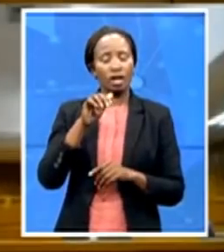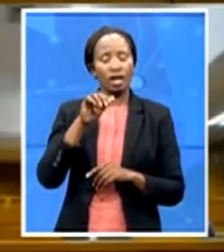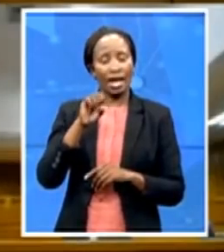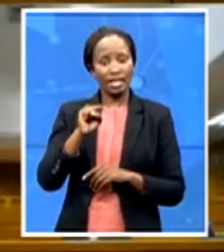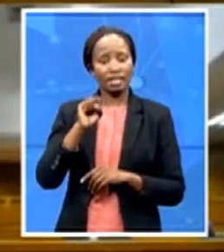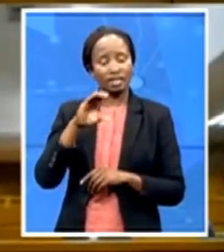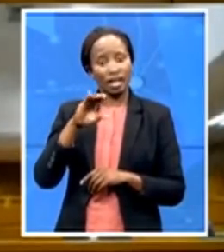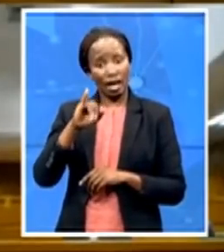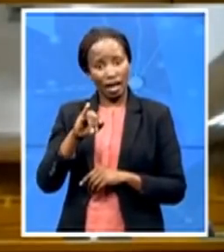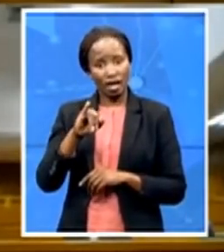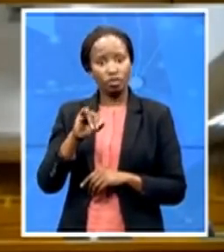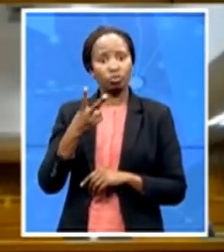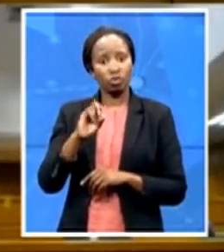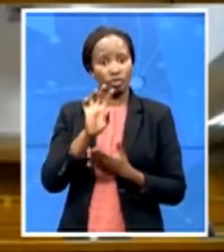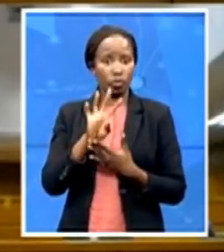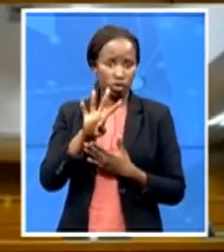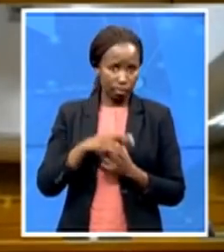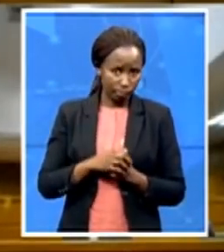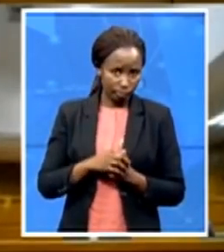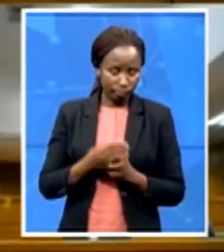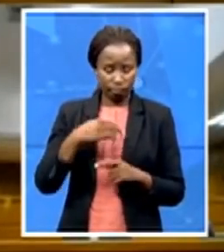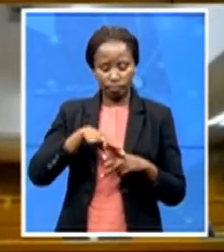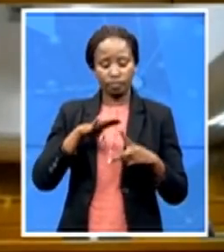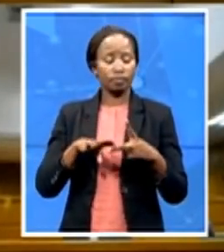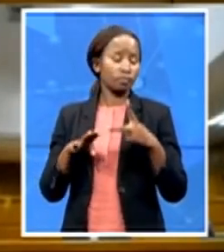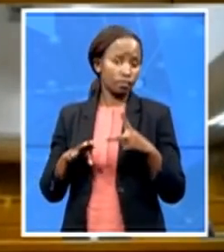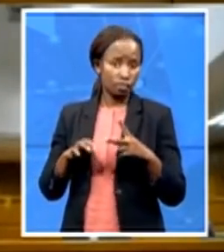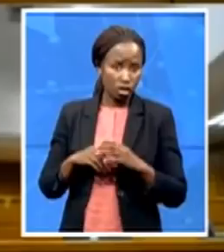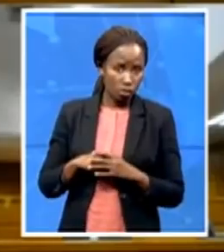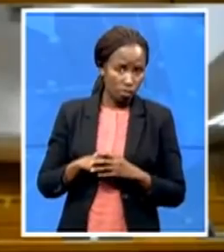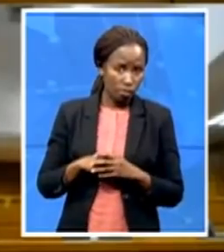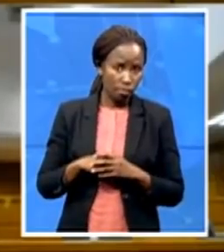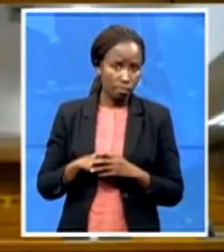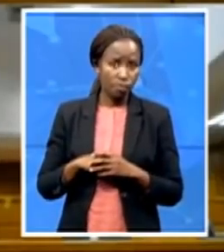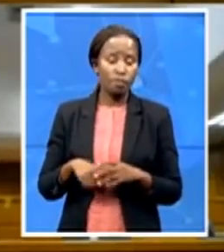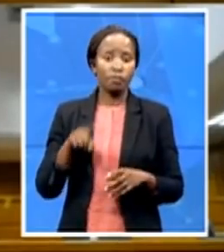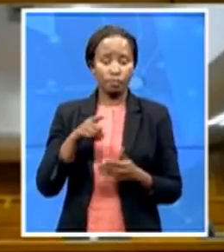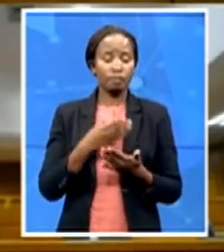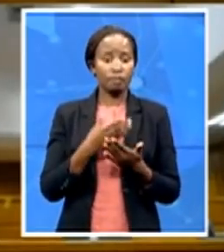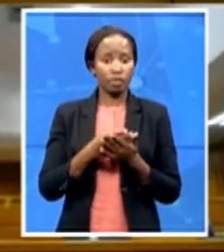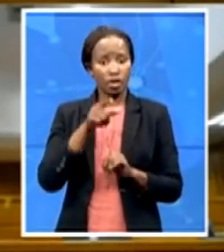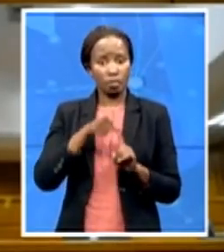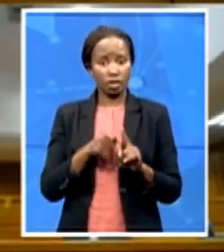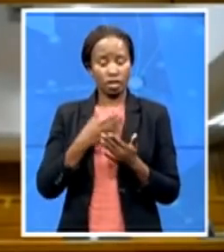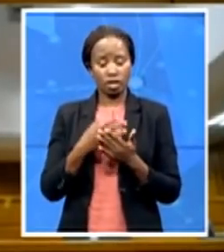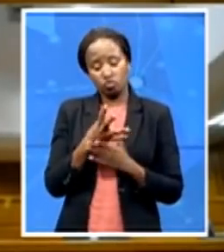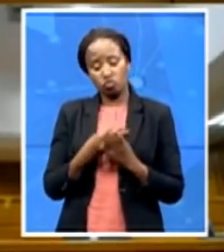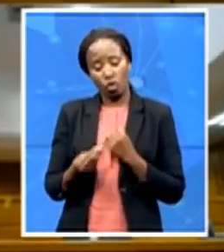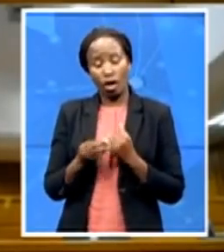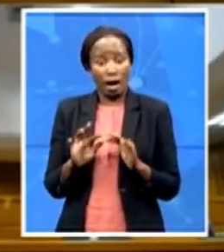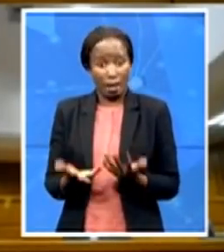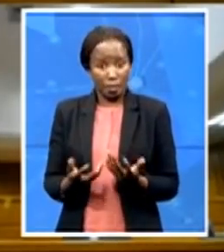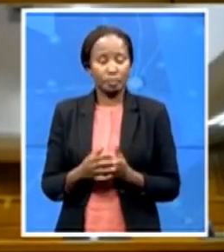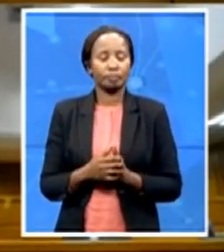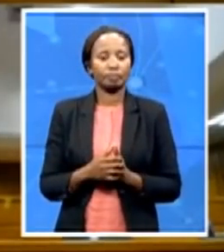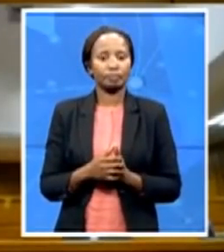of the circumstances in which such an inference can be drawn is when holding that a measure is not retrospective would lead to an